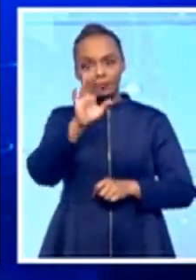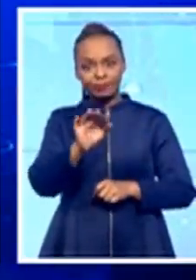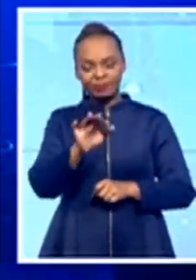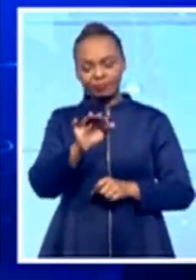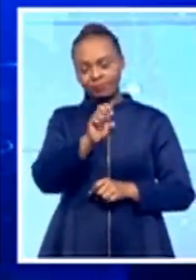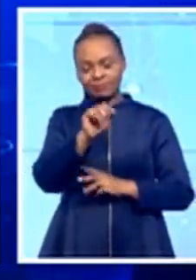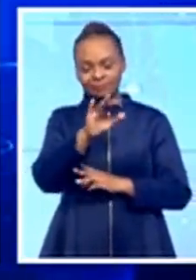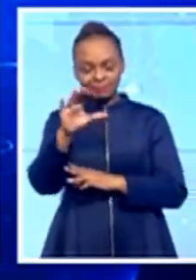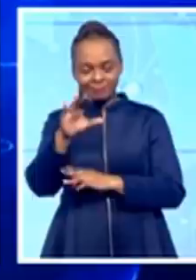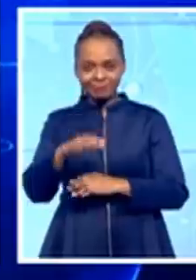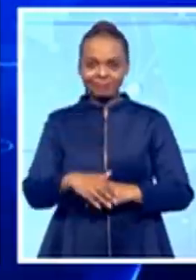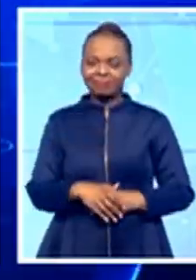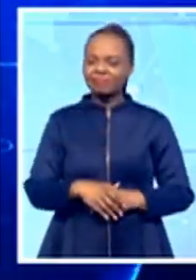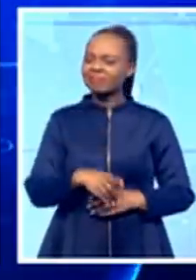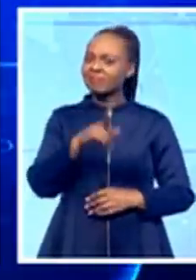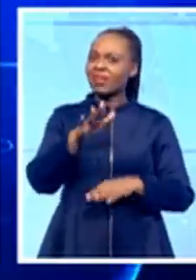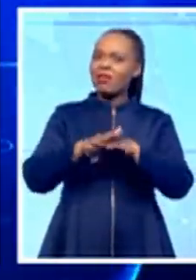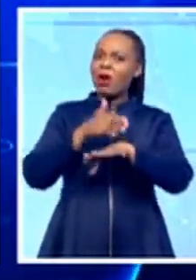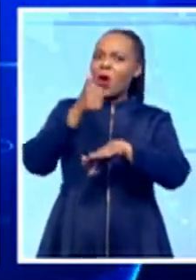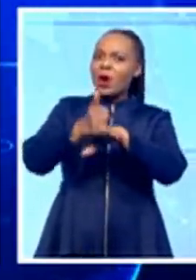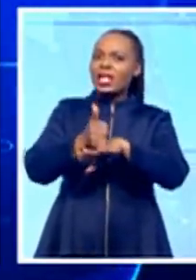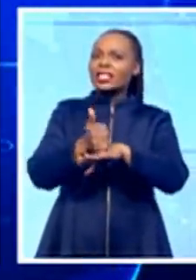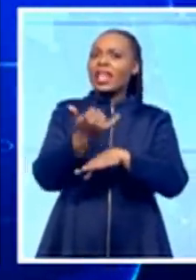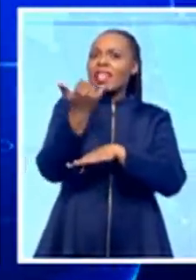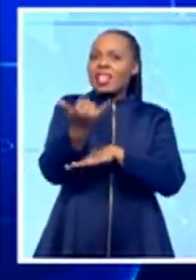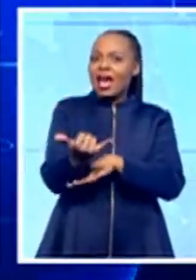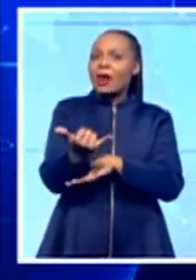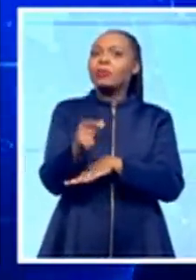what we are witnessing in KwaZulu-Natal at the moment?